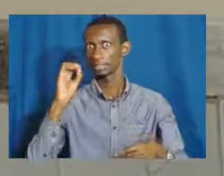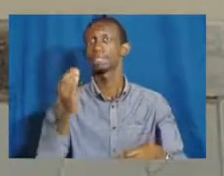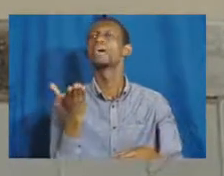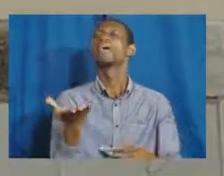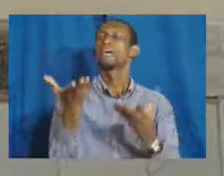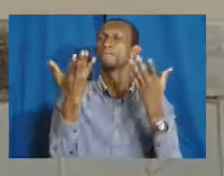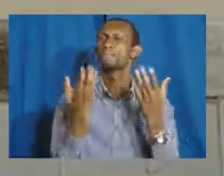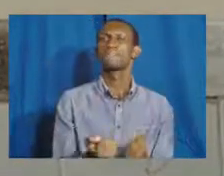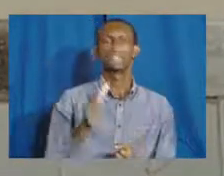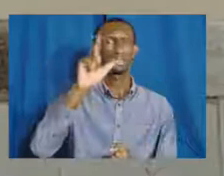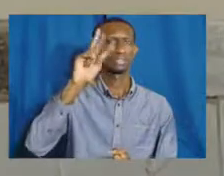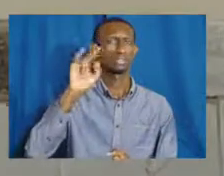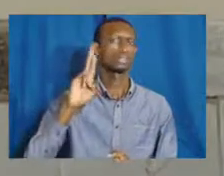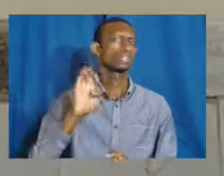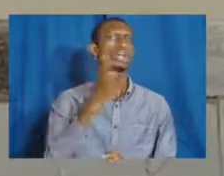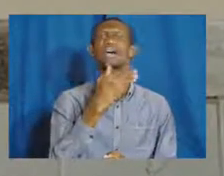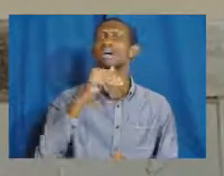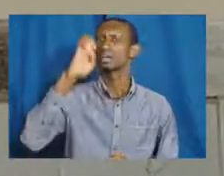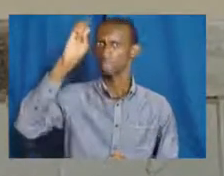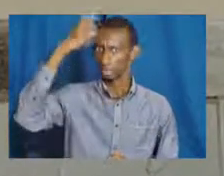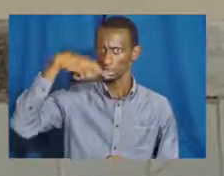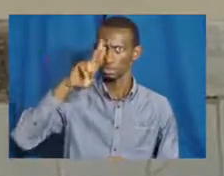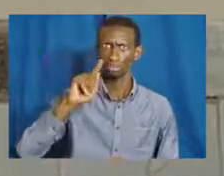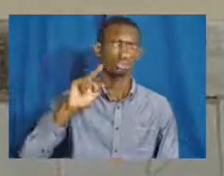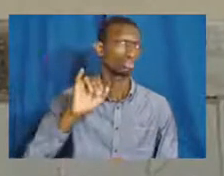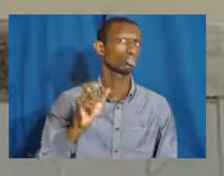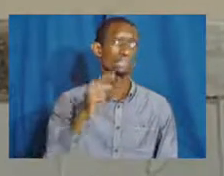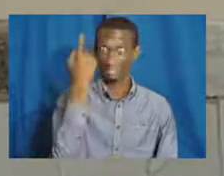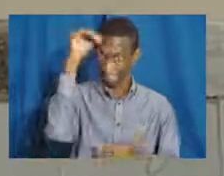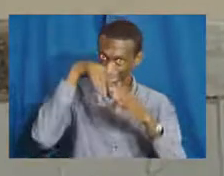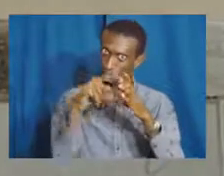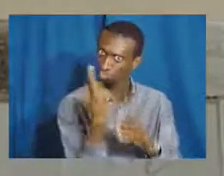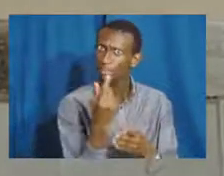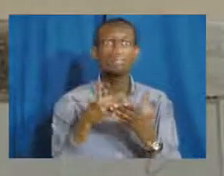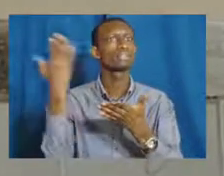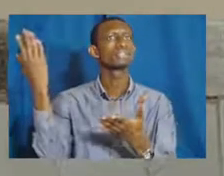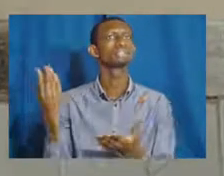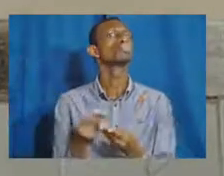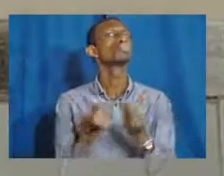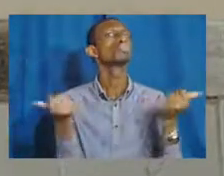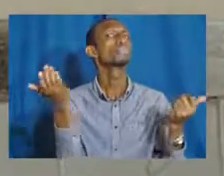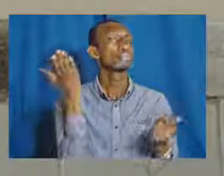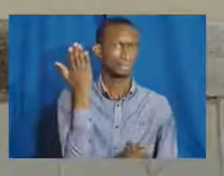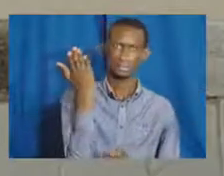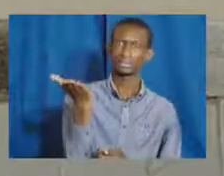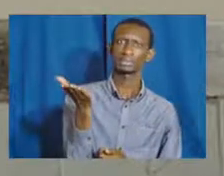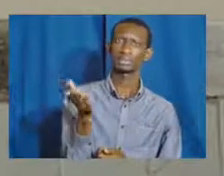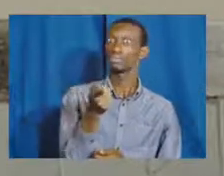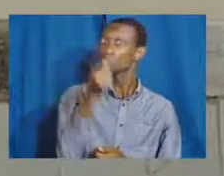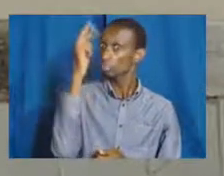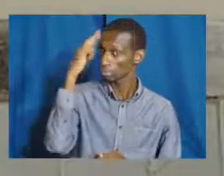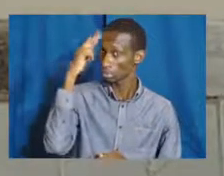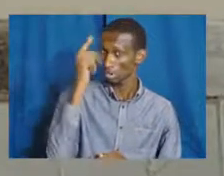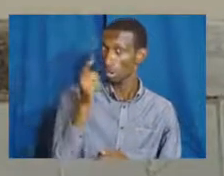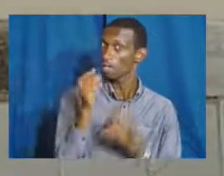linear equation in one variable. To solve this kind of equation, remember, dividing